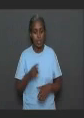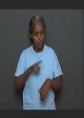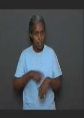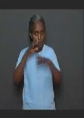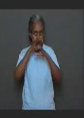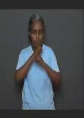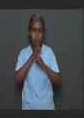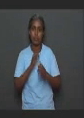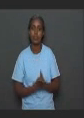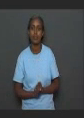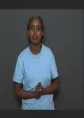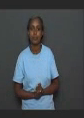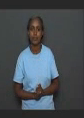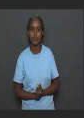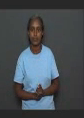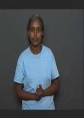Time's up.